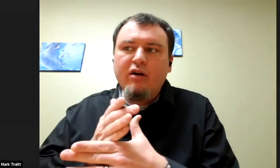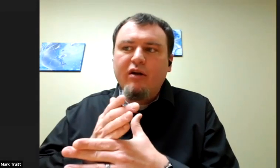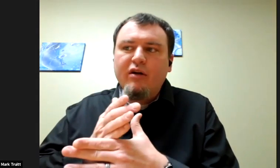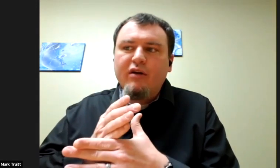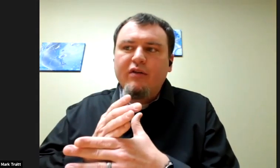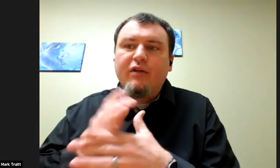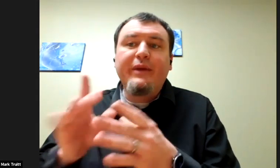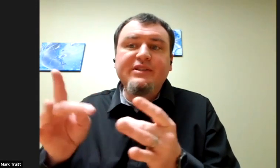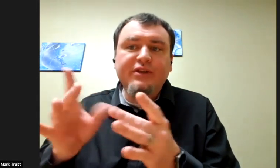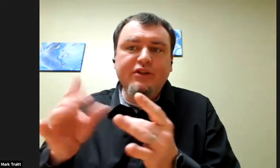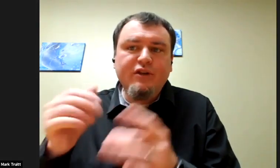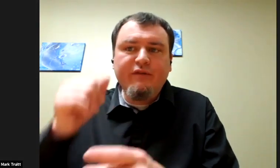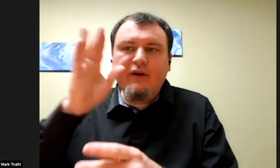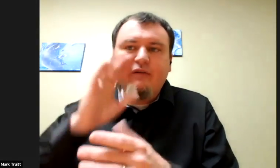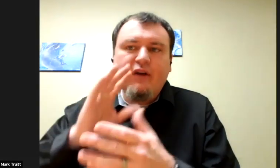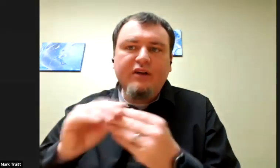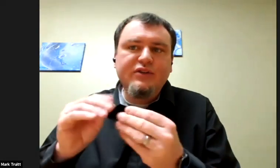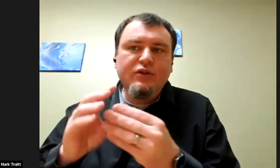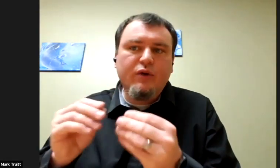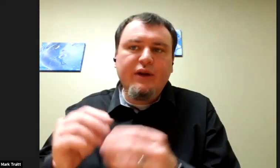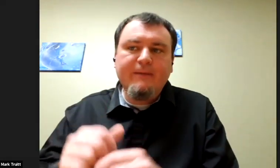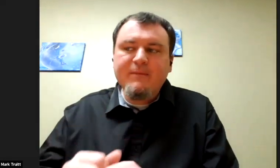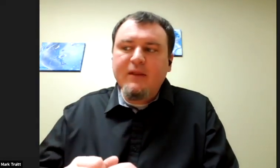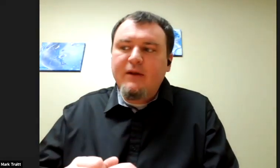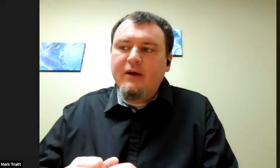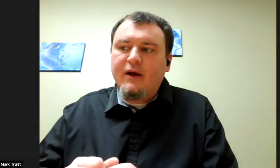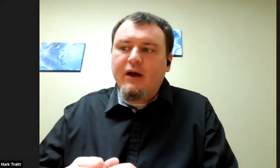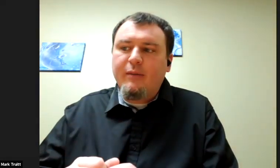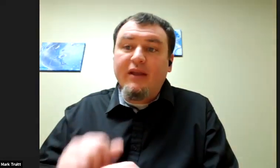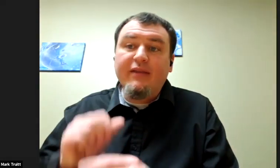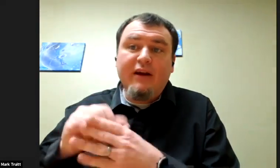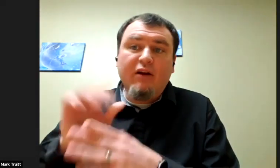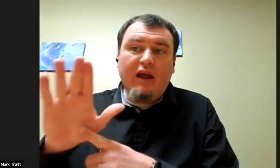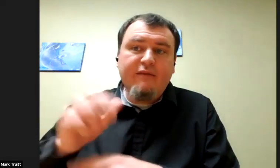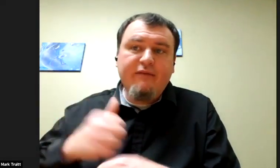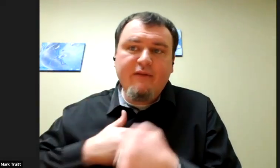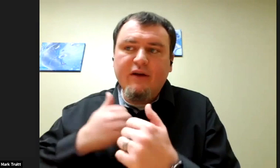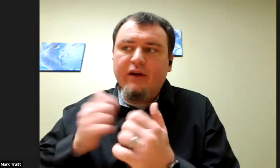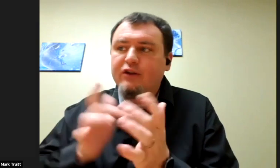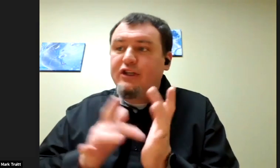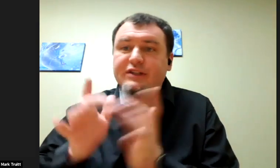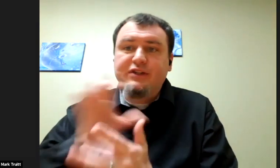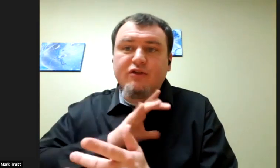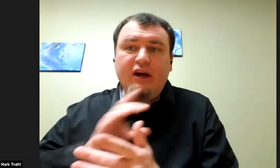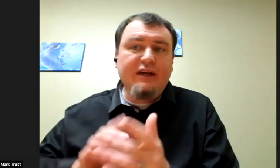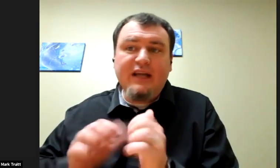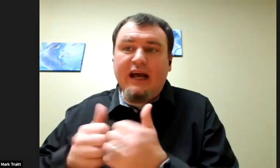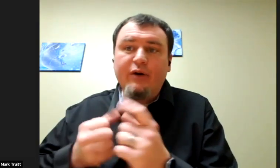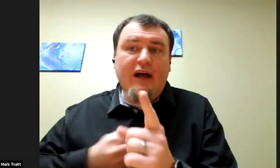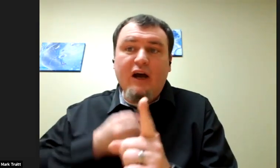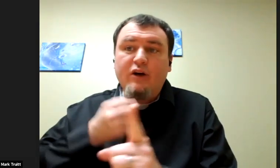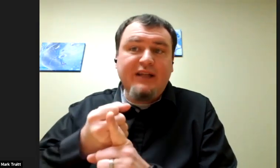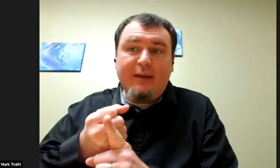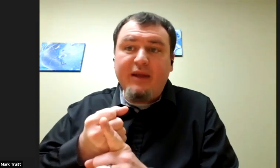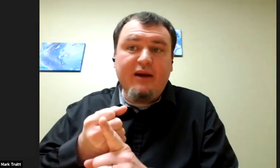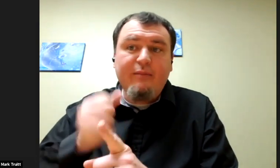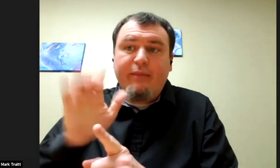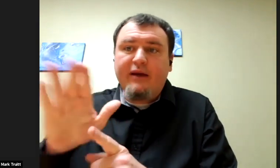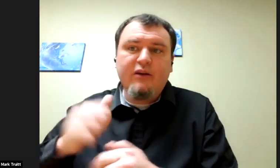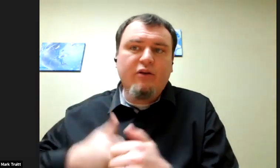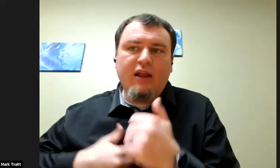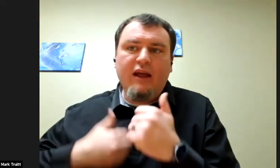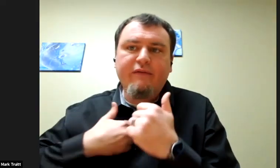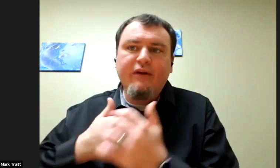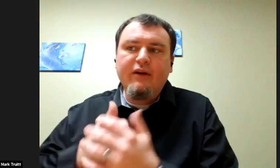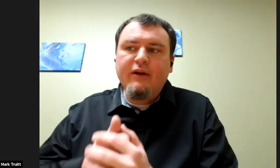share the message of God's story in their life? Jesus Christ, how has that made an